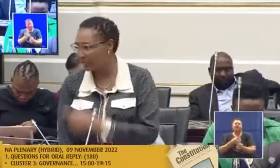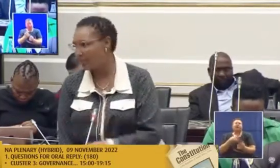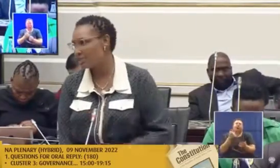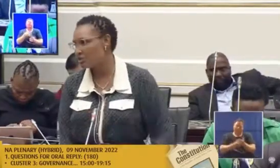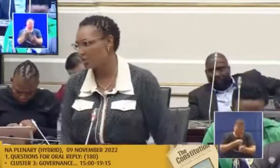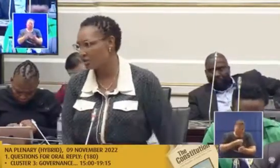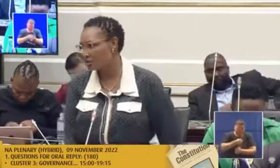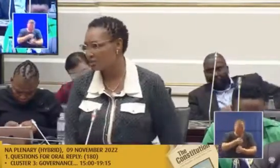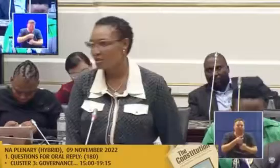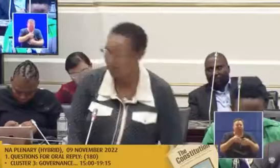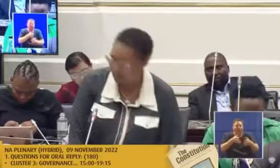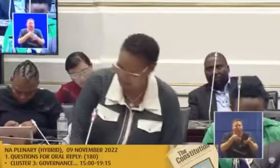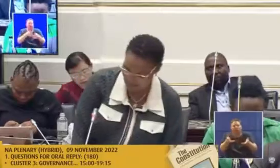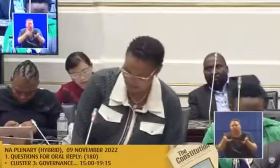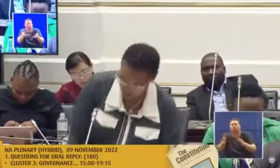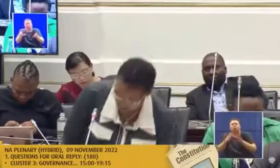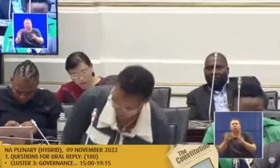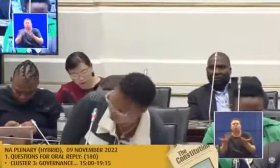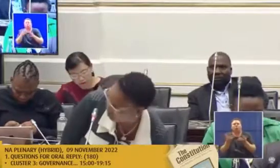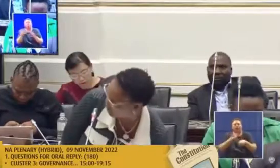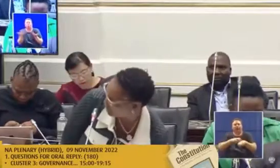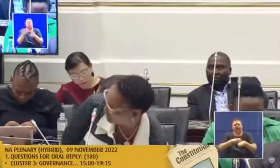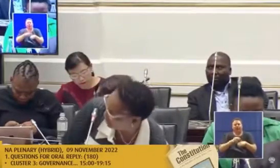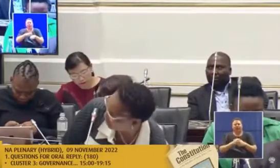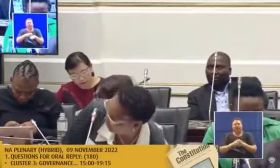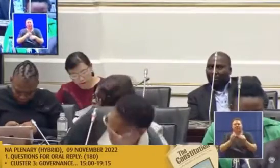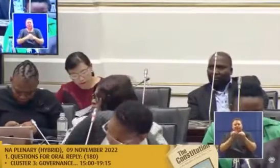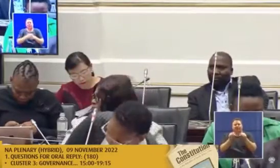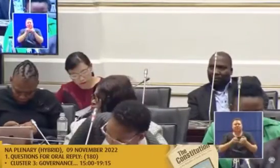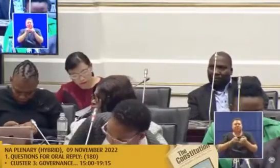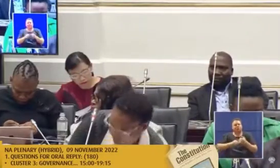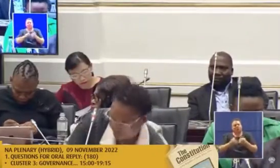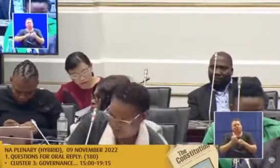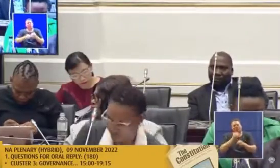And that's the assurance the system is trying to create. Thank you. Thank you.